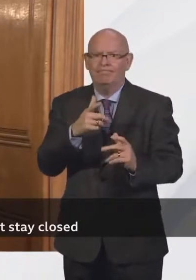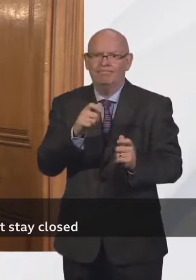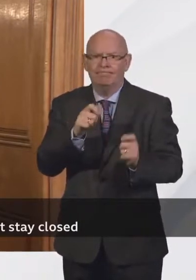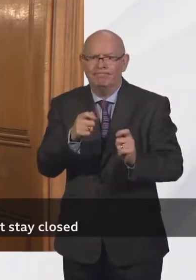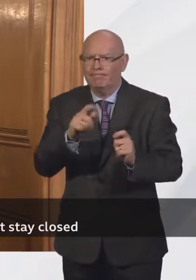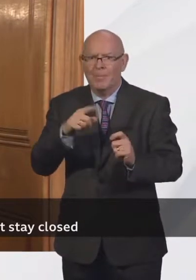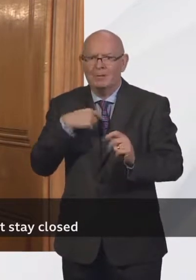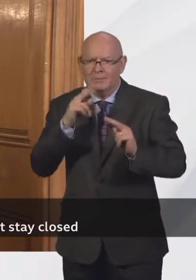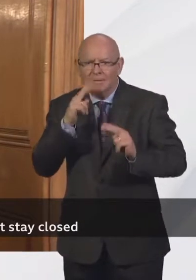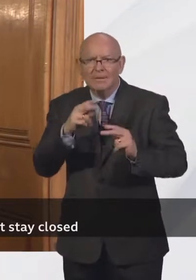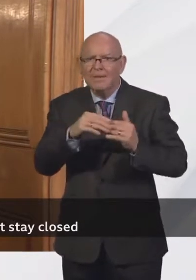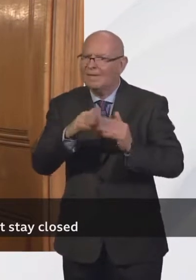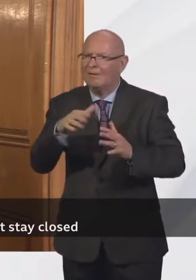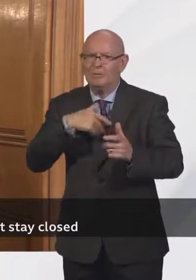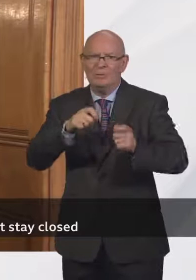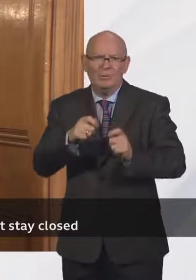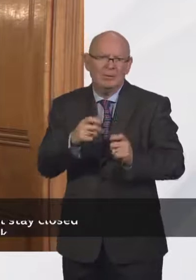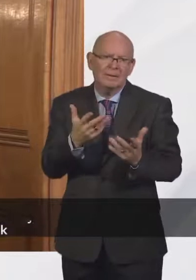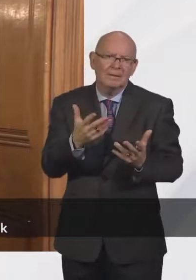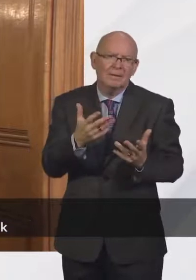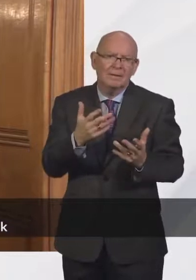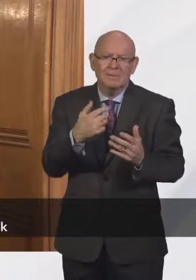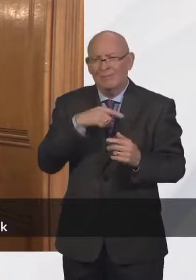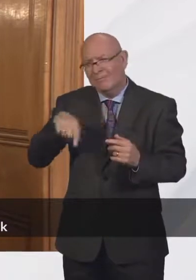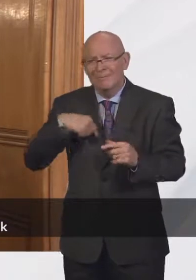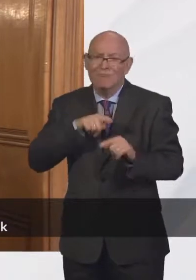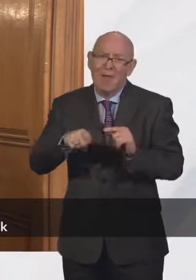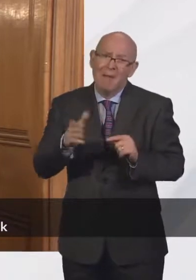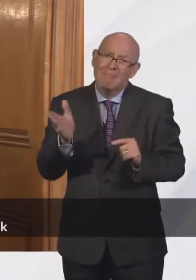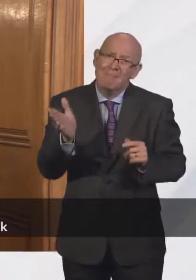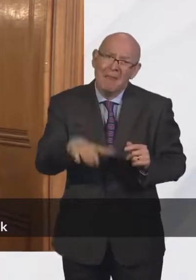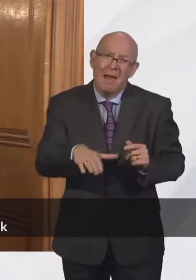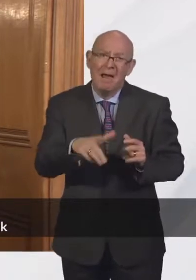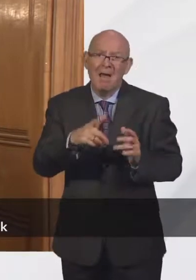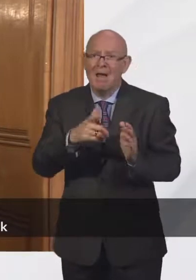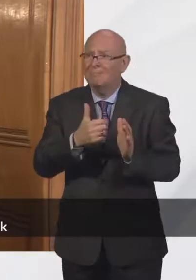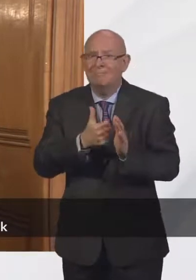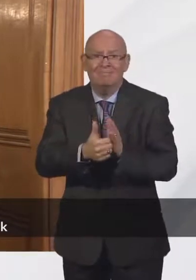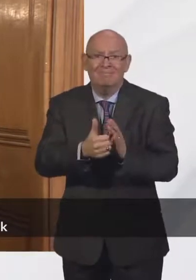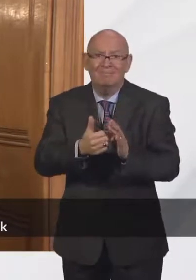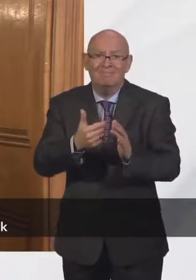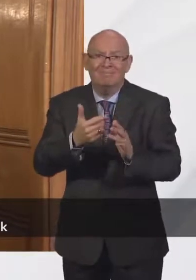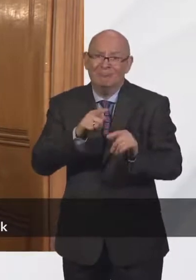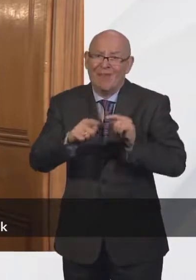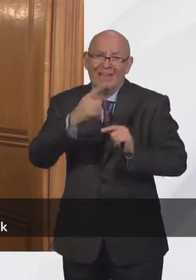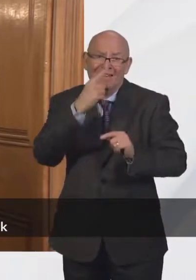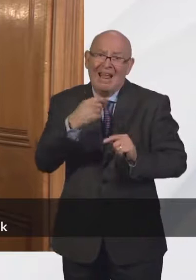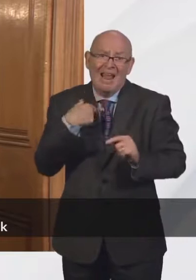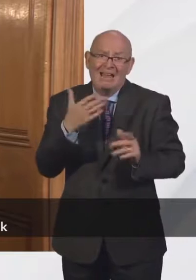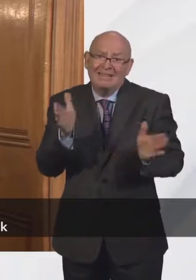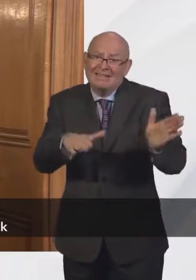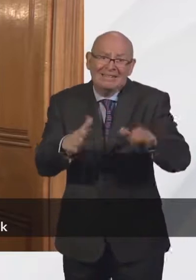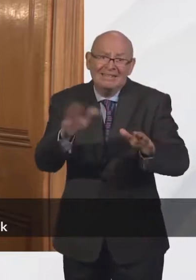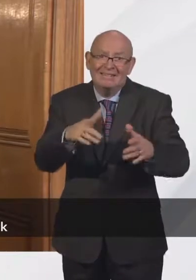that we take. And our assessment of the impact of the changes that we're making today is, of course,